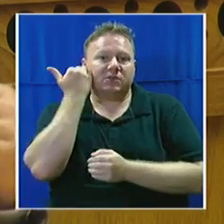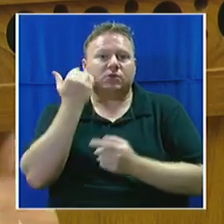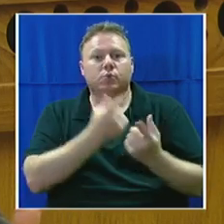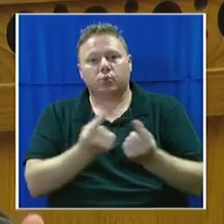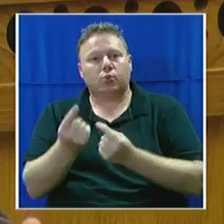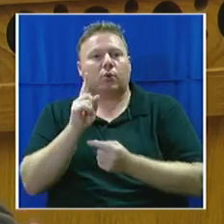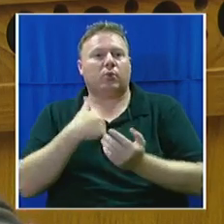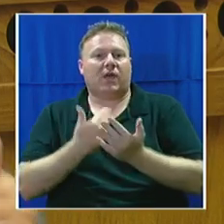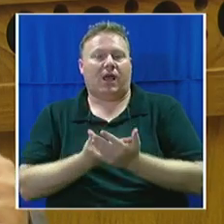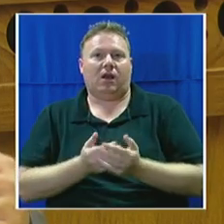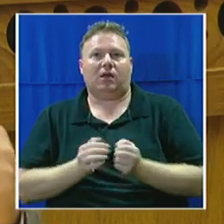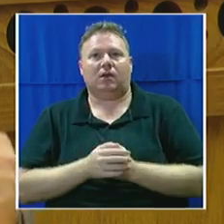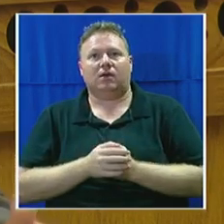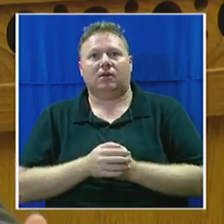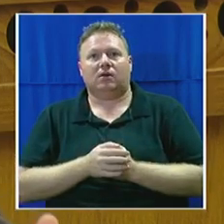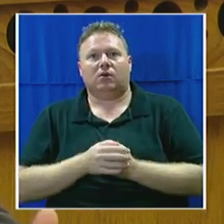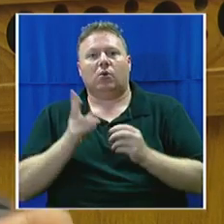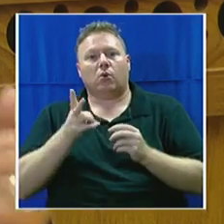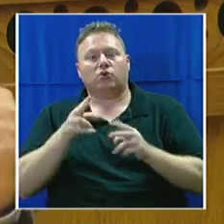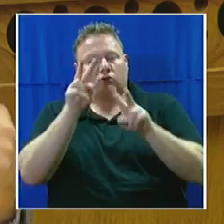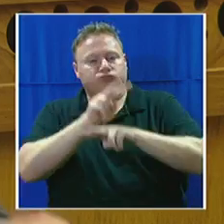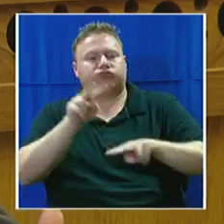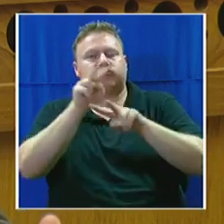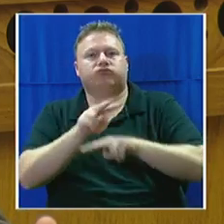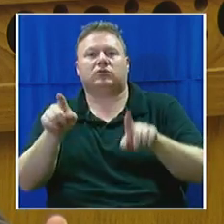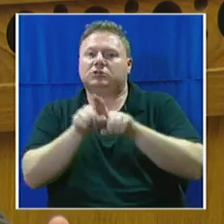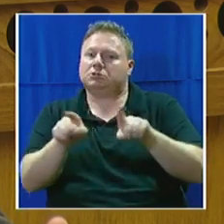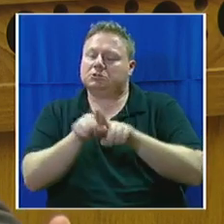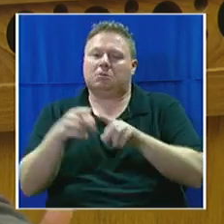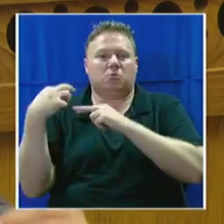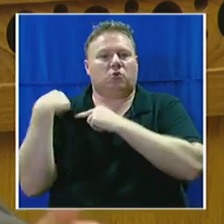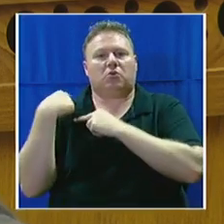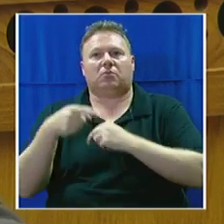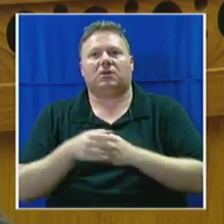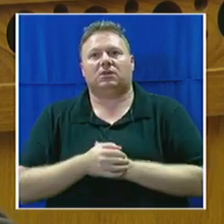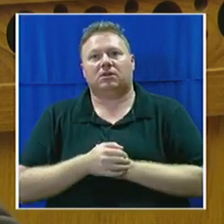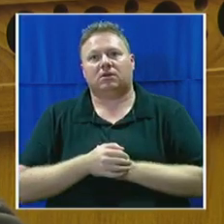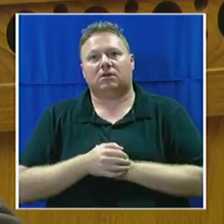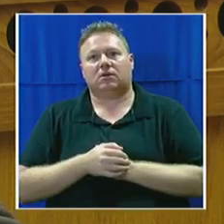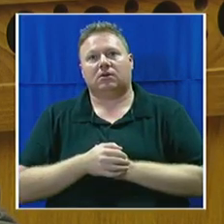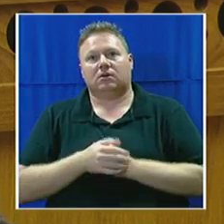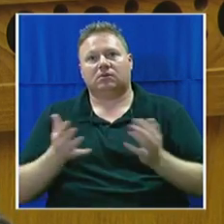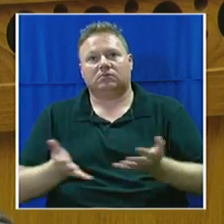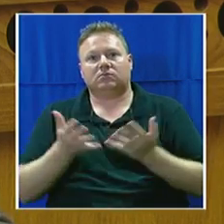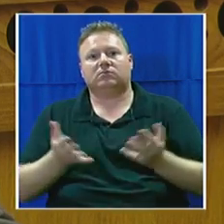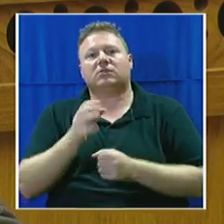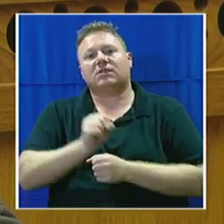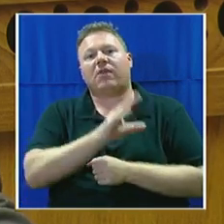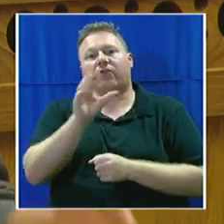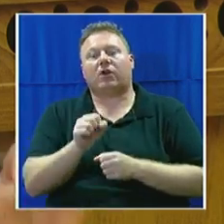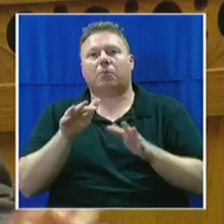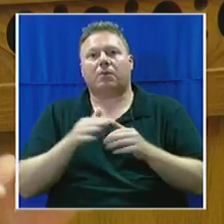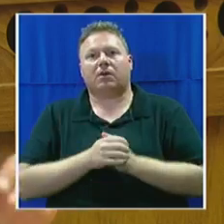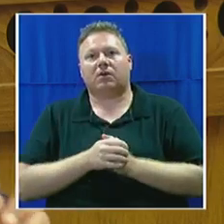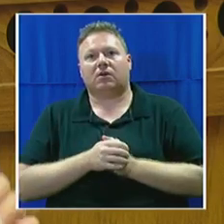but we will also exercise our oversight responsibilities. We would urge all South Africans to